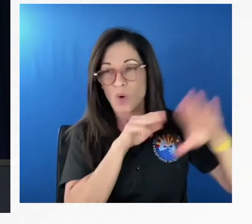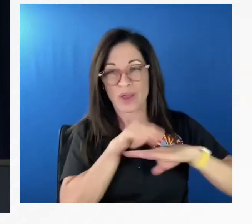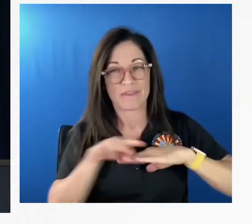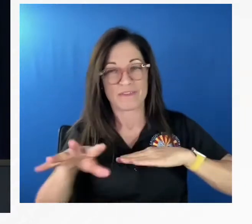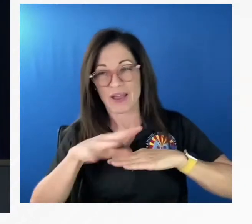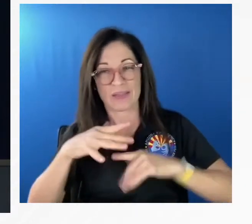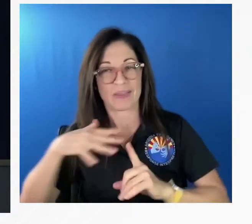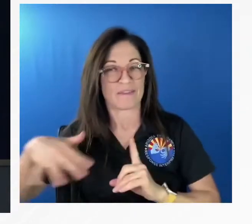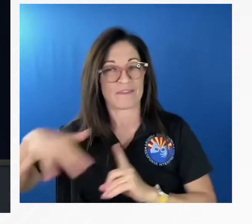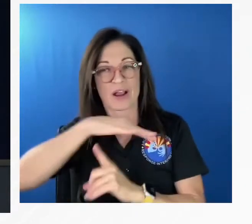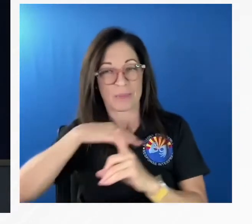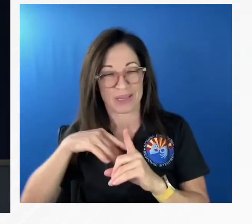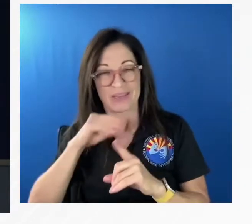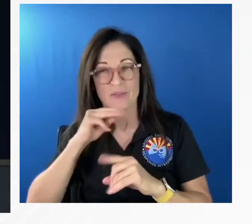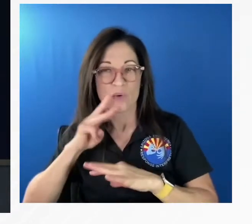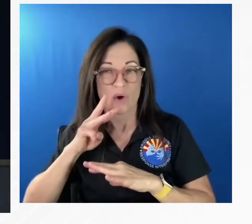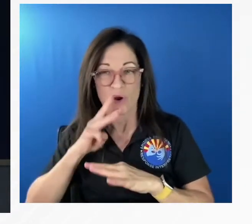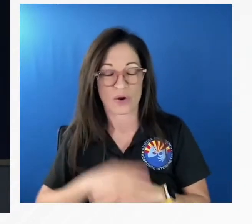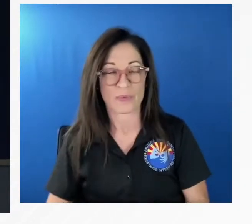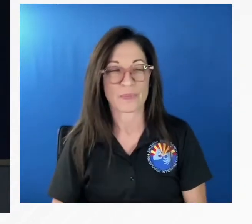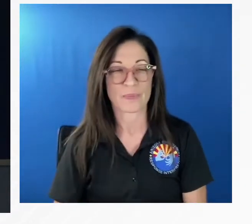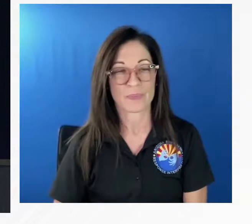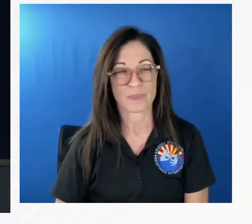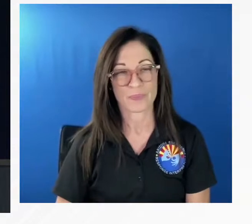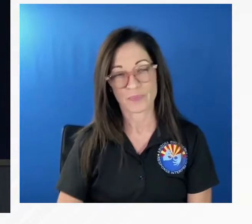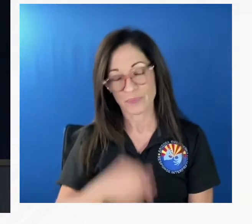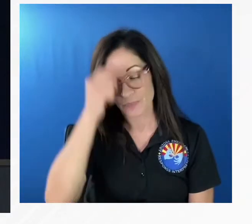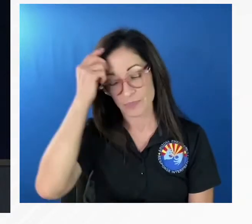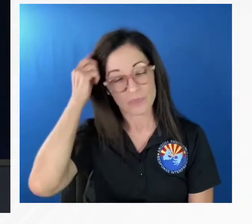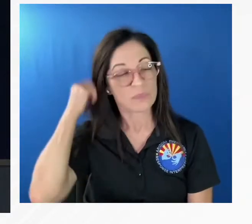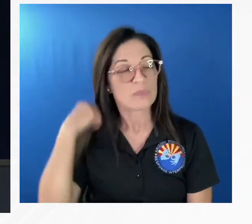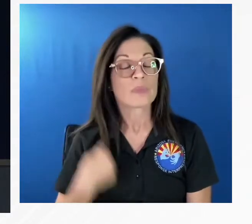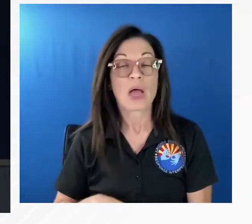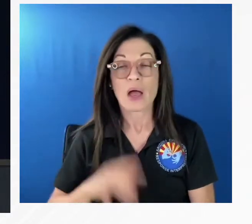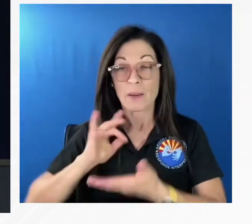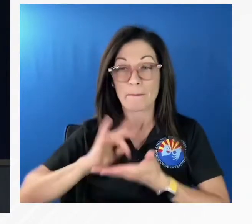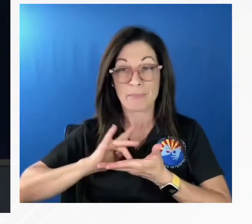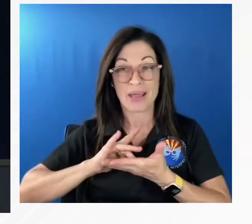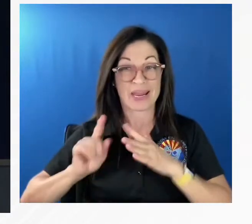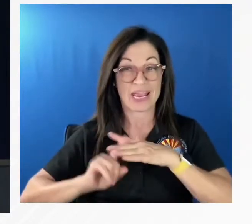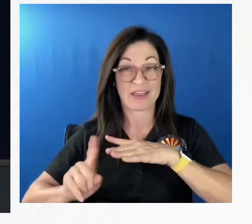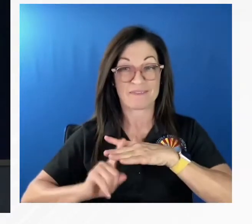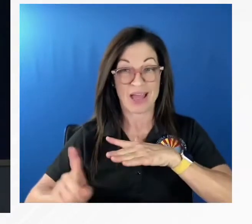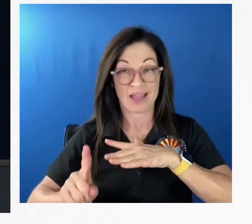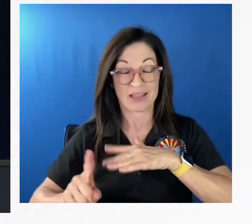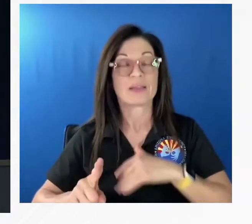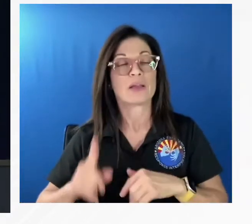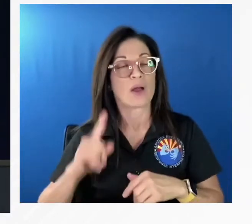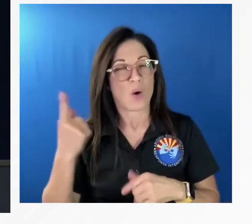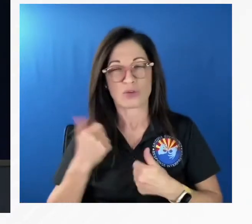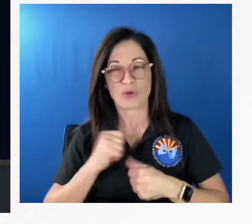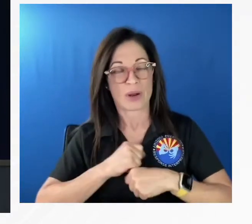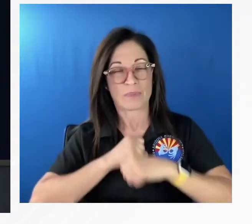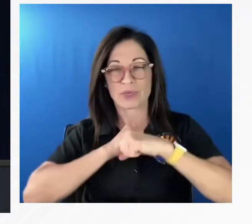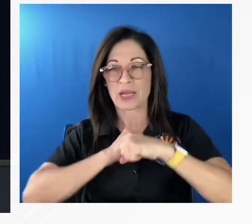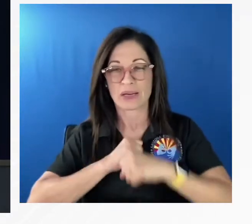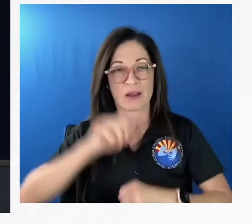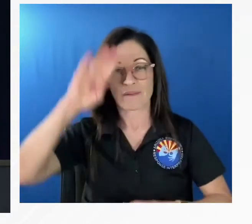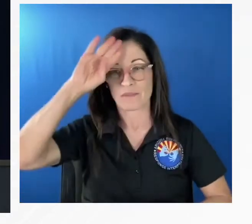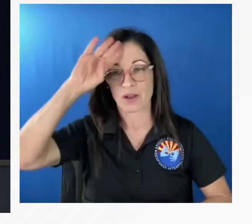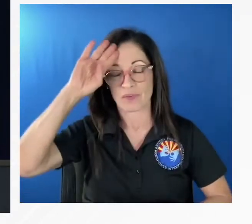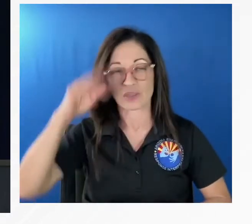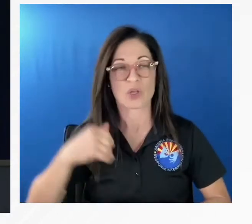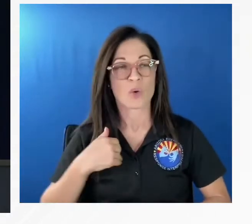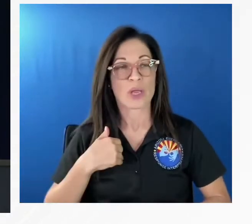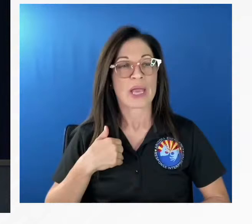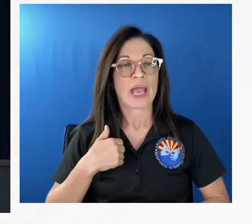impact. Let's see, the medevac issue. We always try to protect our firefighters. We do have a hoist aircraft